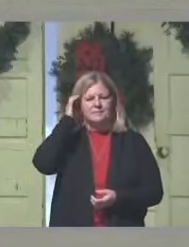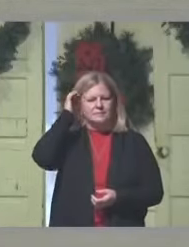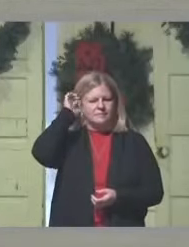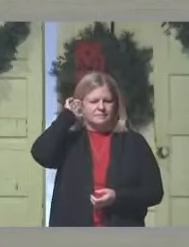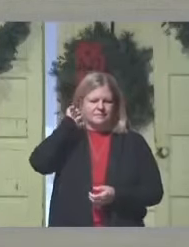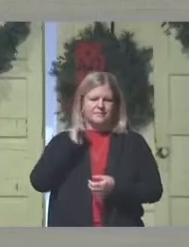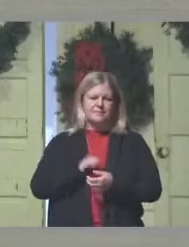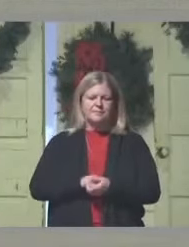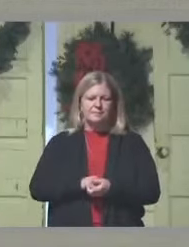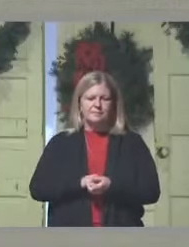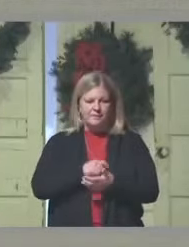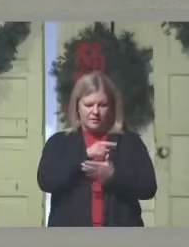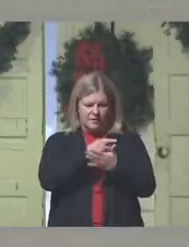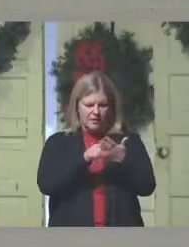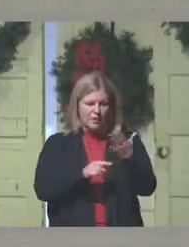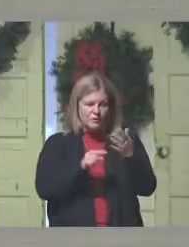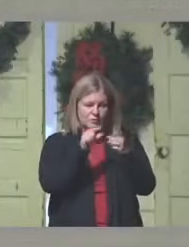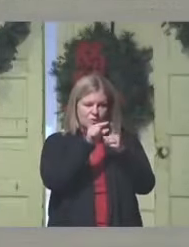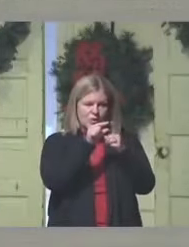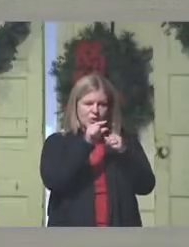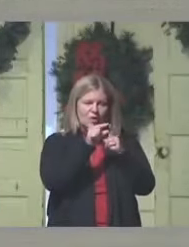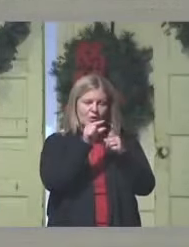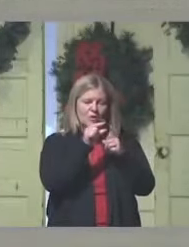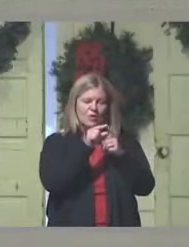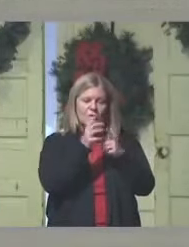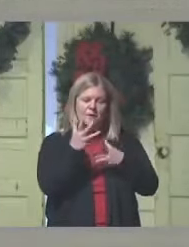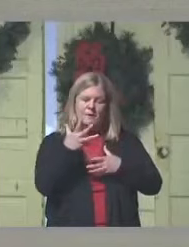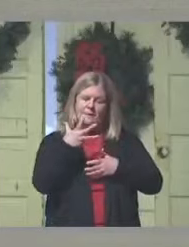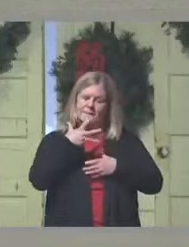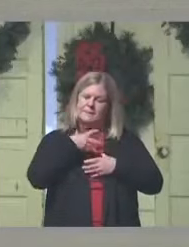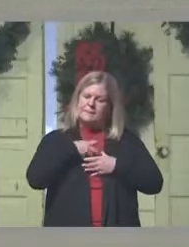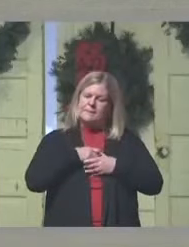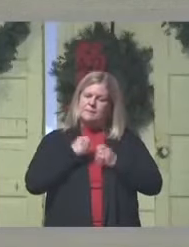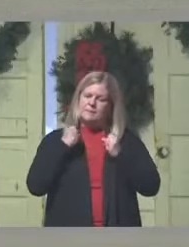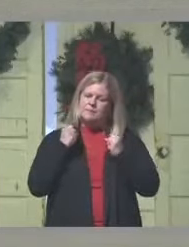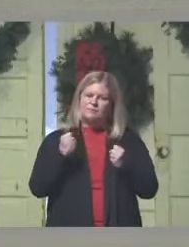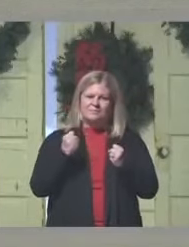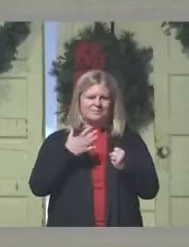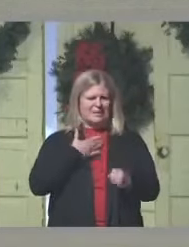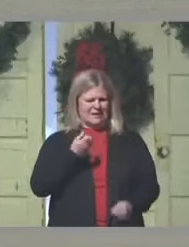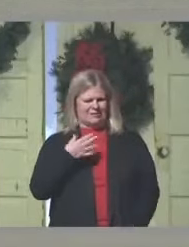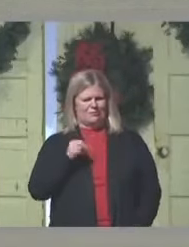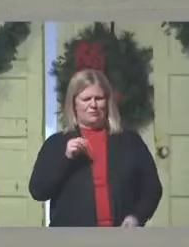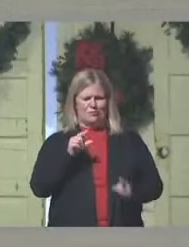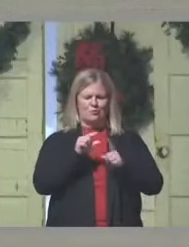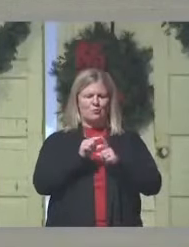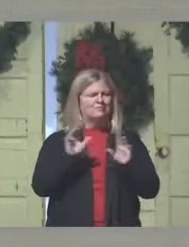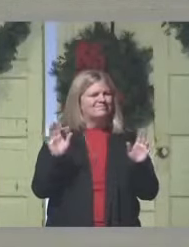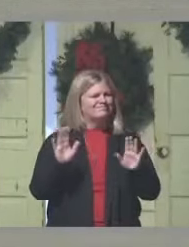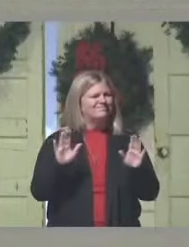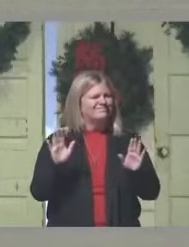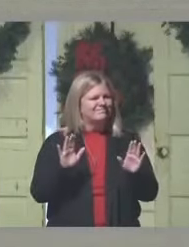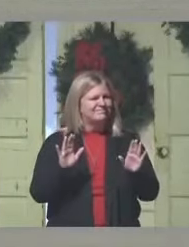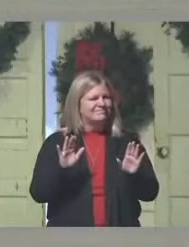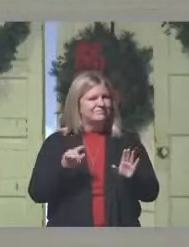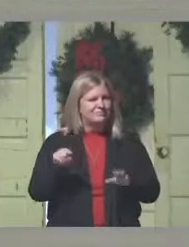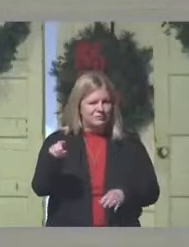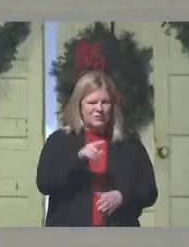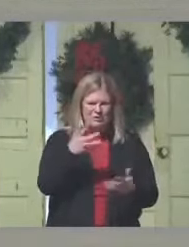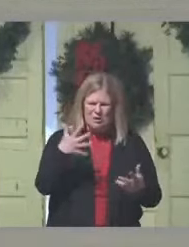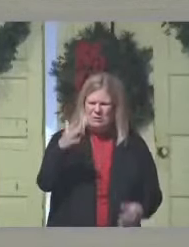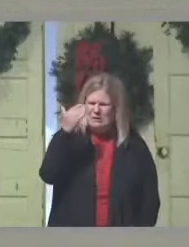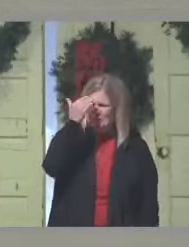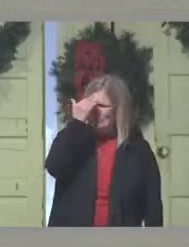Though those words resonate deep within me, those are not my words. You've probably already guessed that.